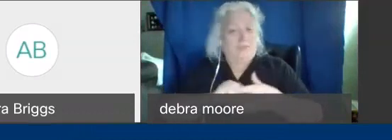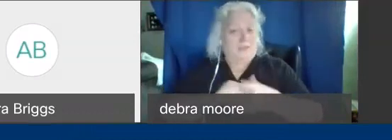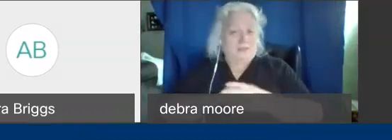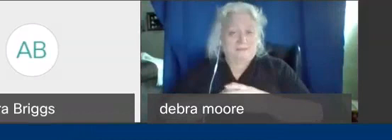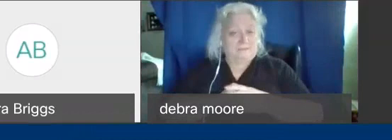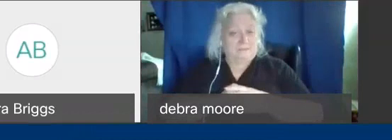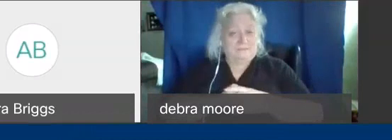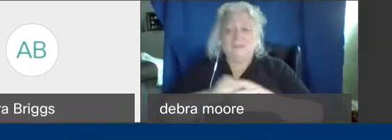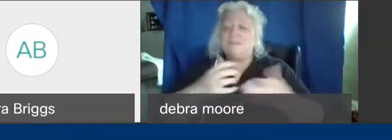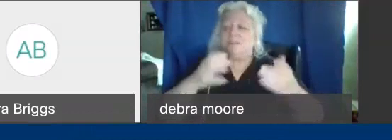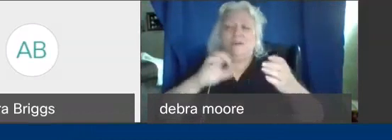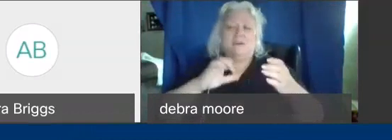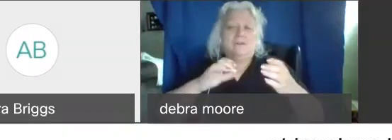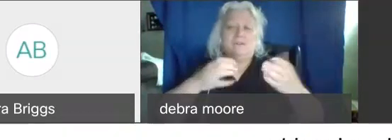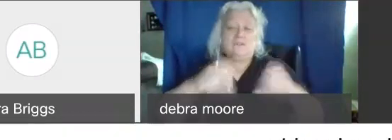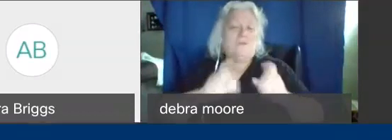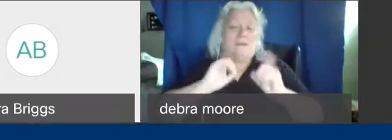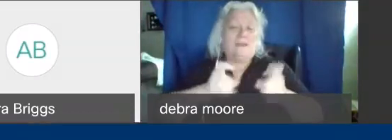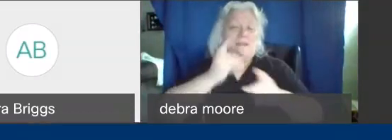provide alcohol to minors.